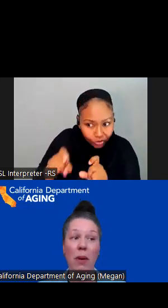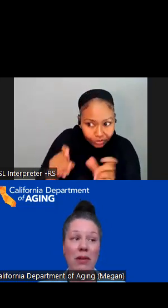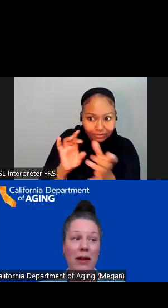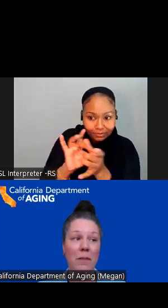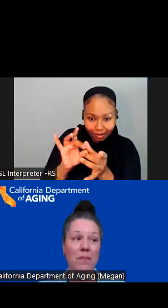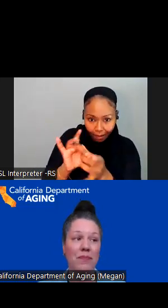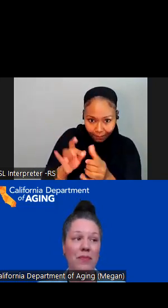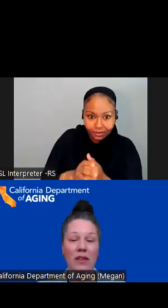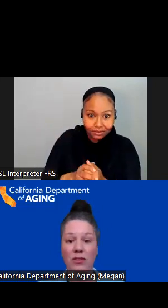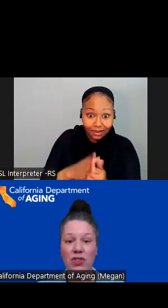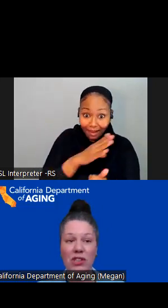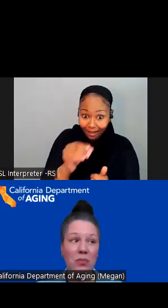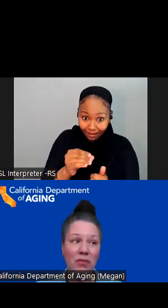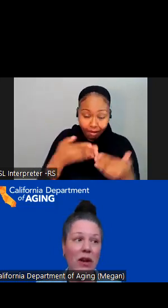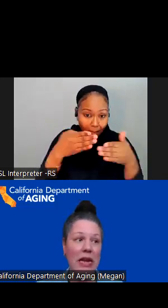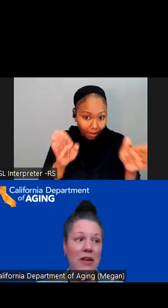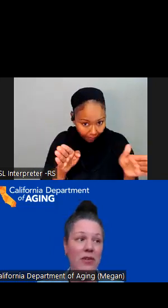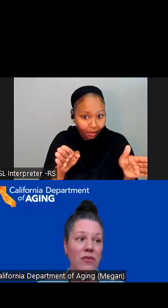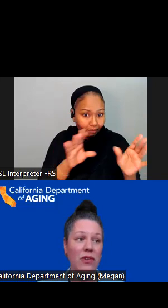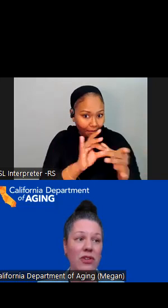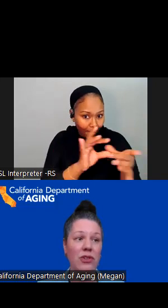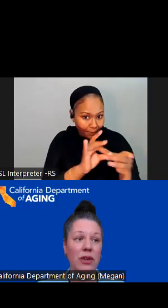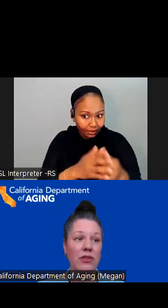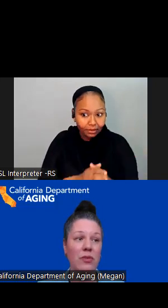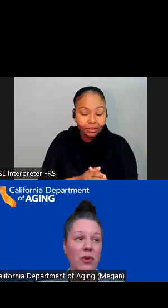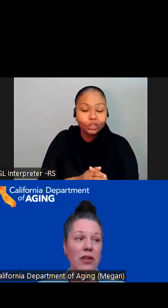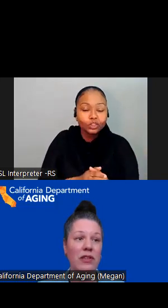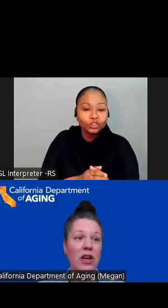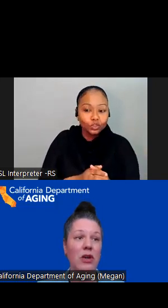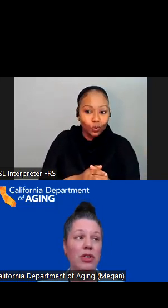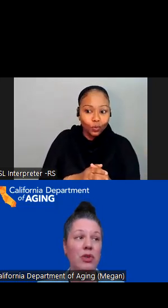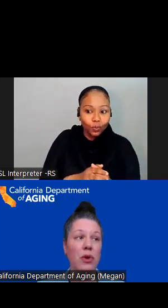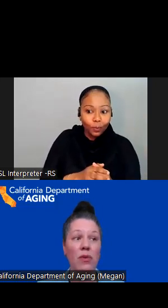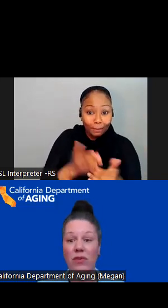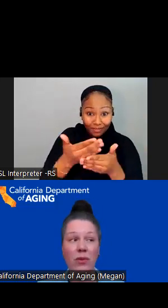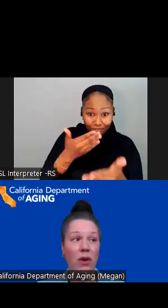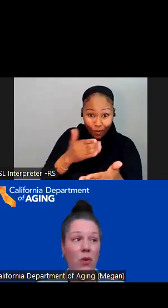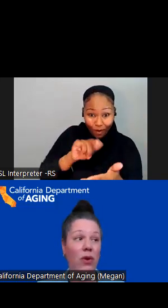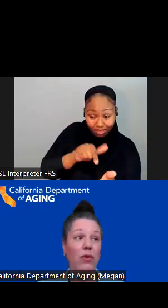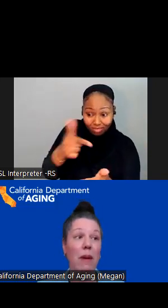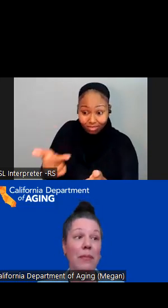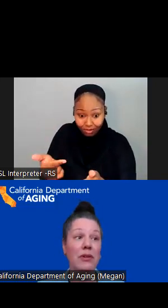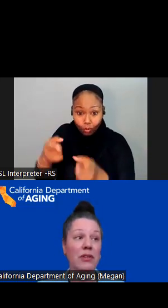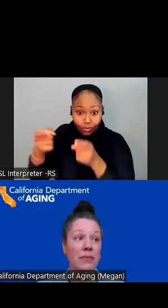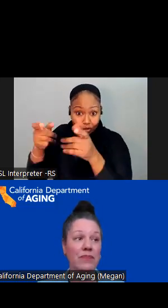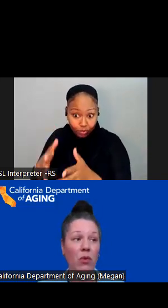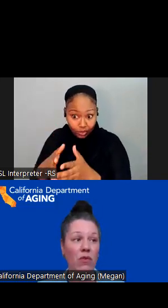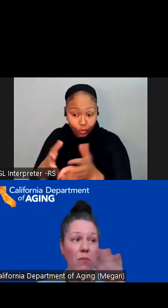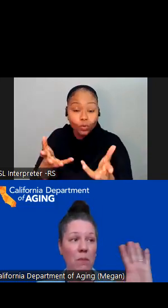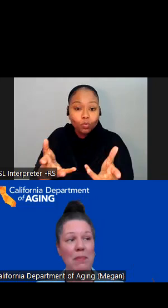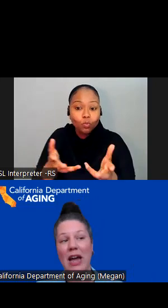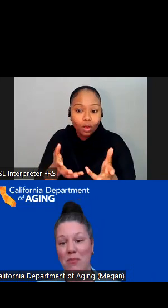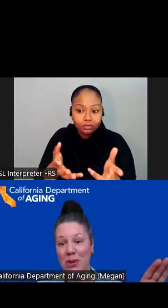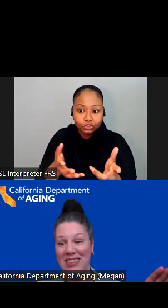members of the public. So just before I hand it over to Director Damaris, we just want to review our workgroup members.